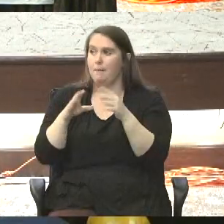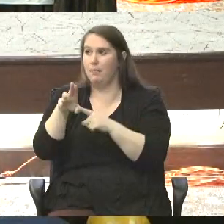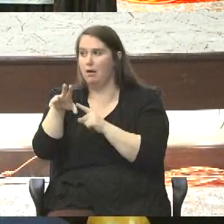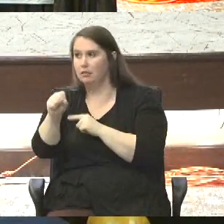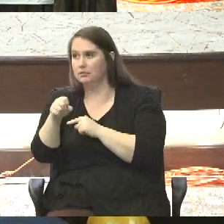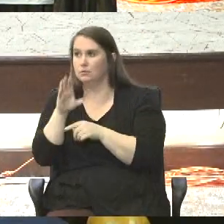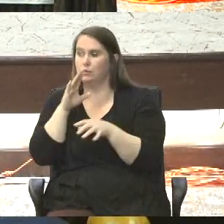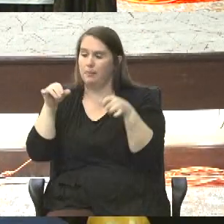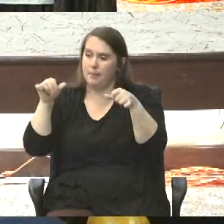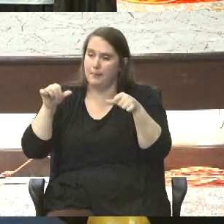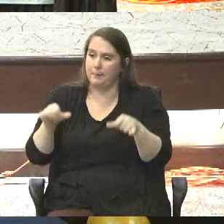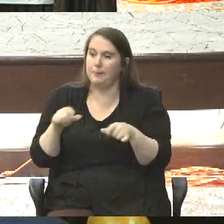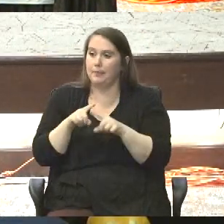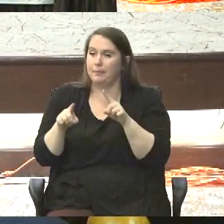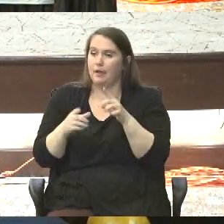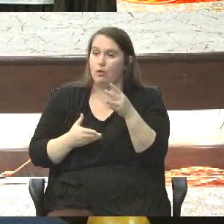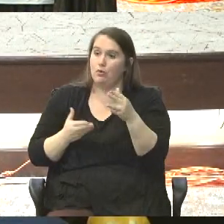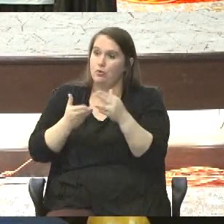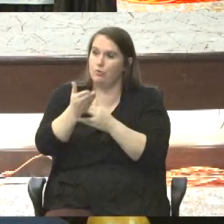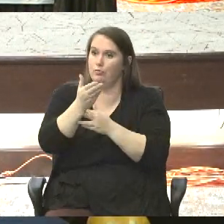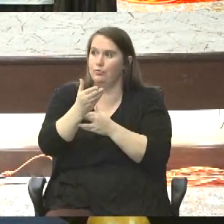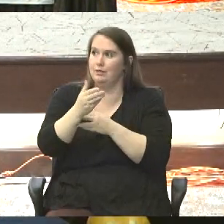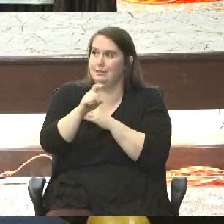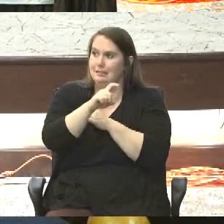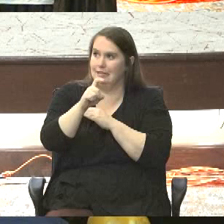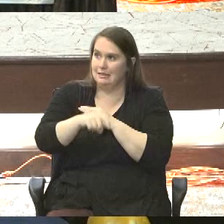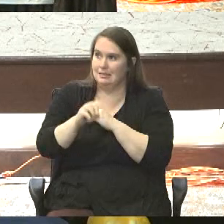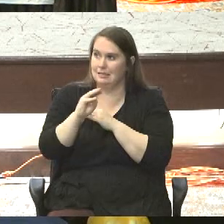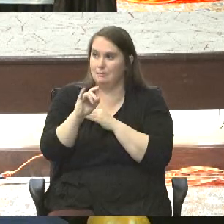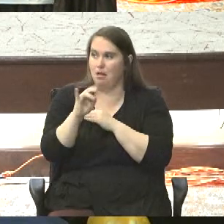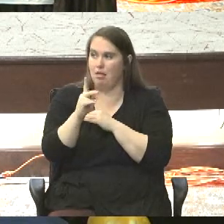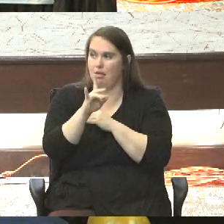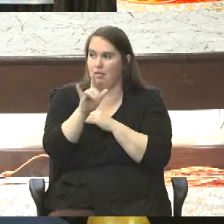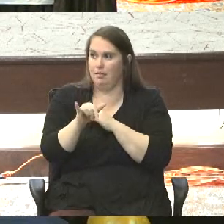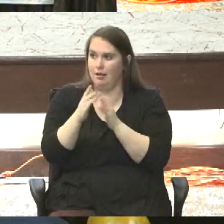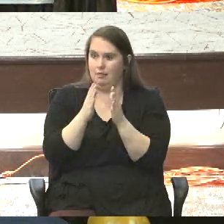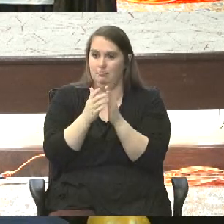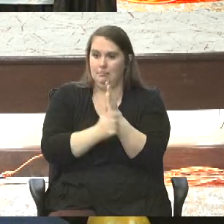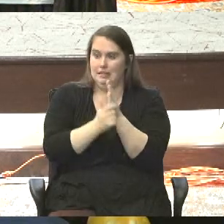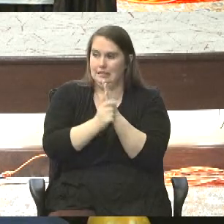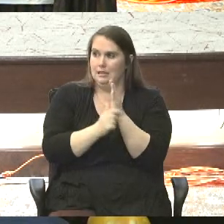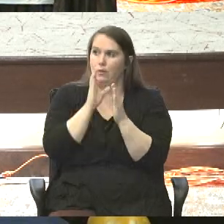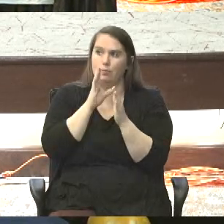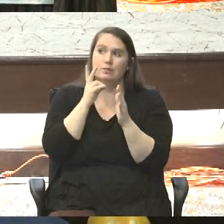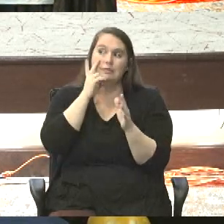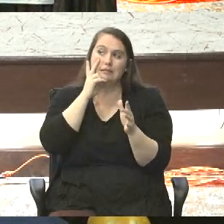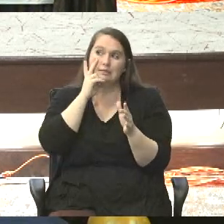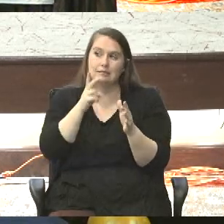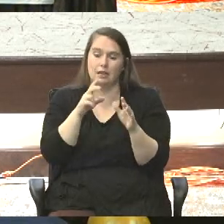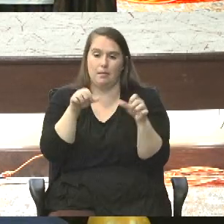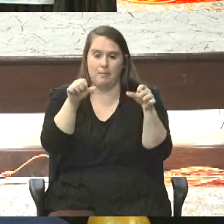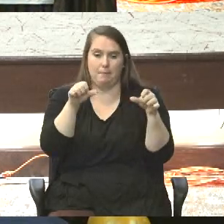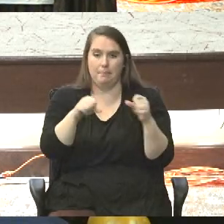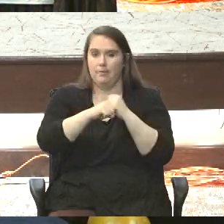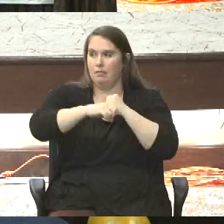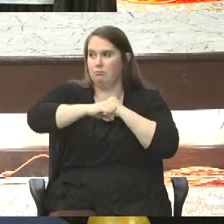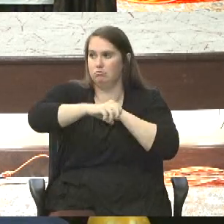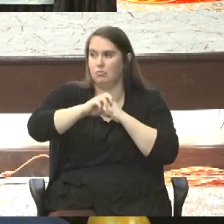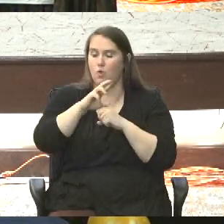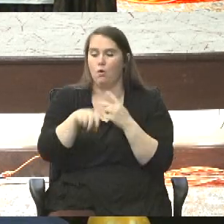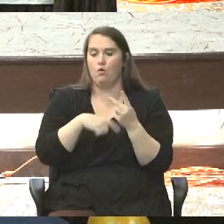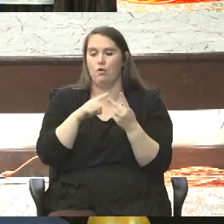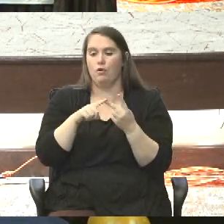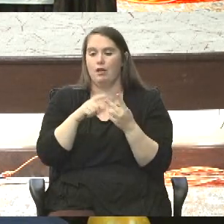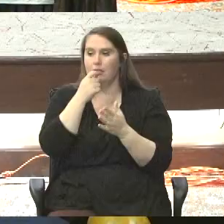maybe as they go through the Texas Monthly, they may see an ad that would be more this branding or marketing or receive literature